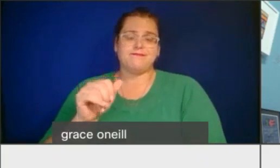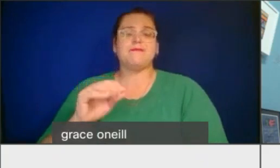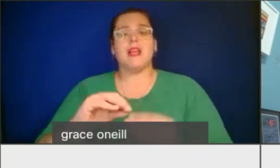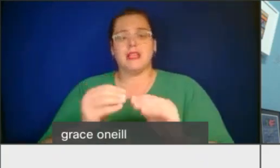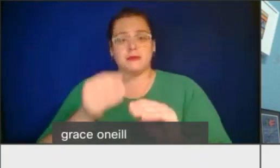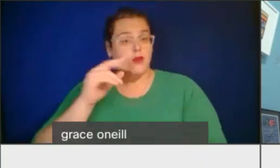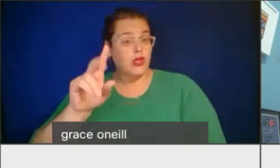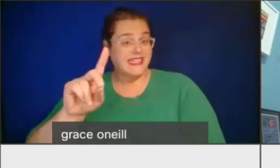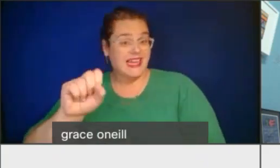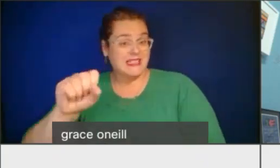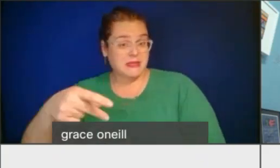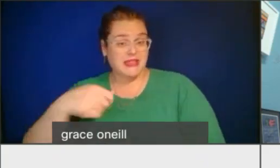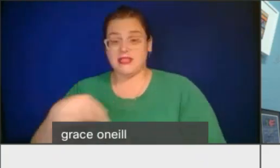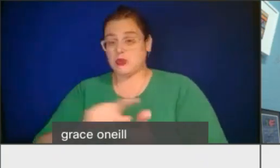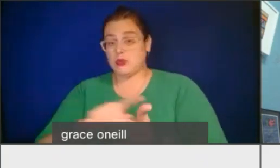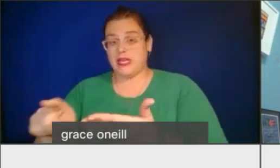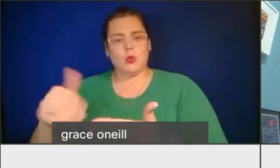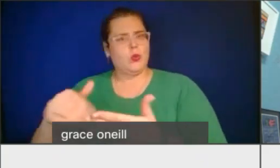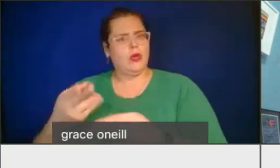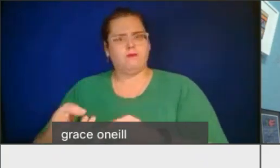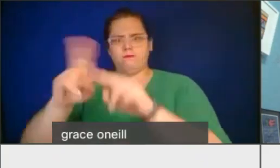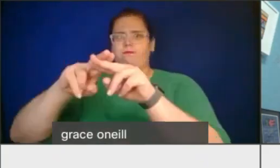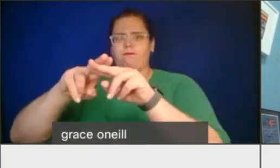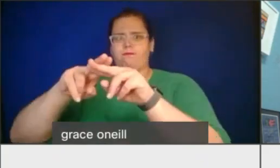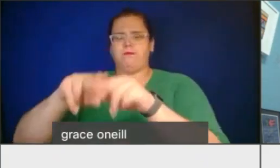DSPs this week went up